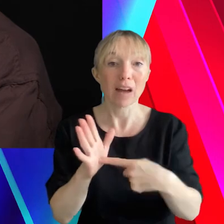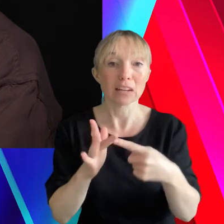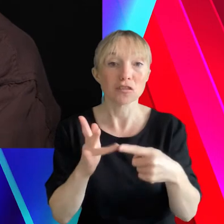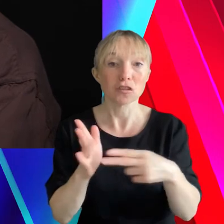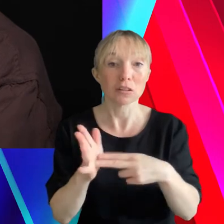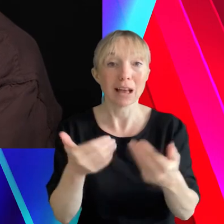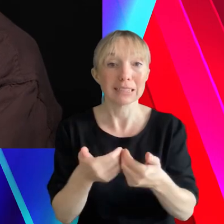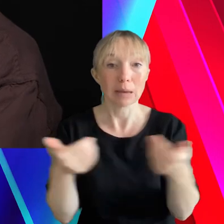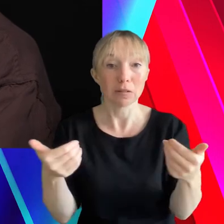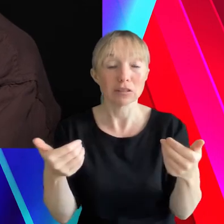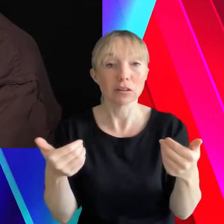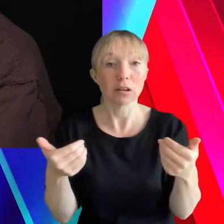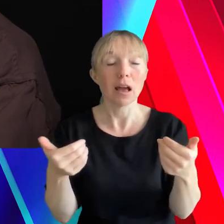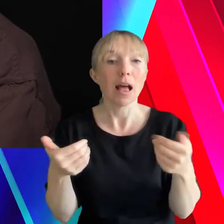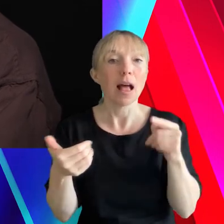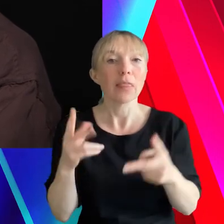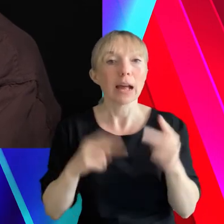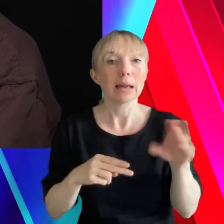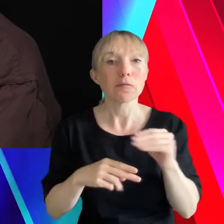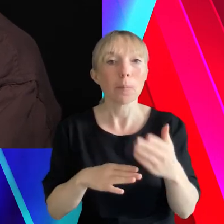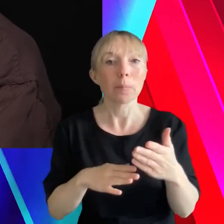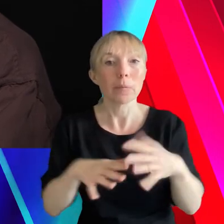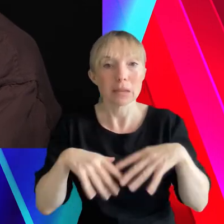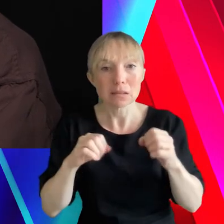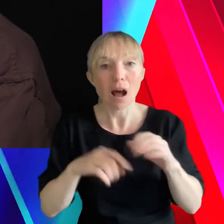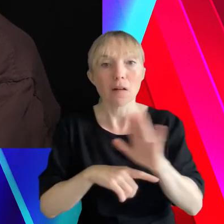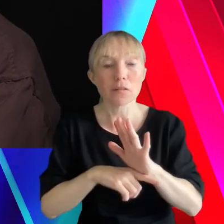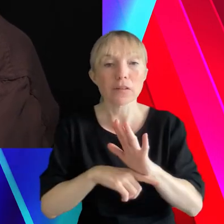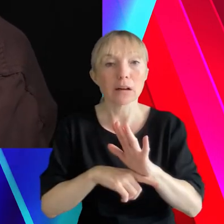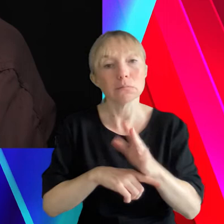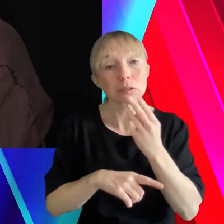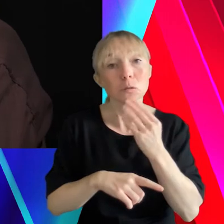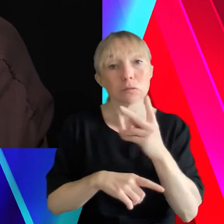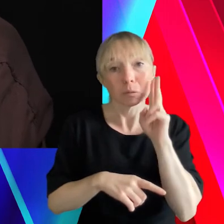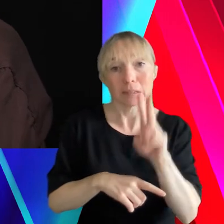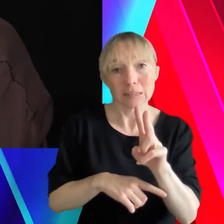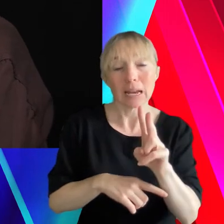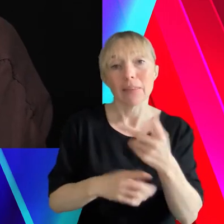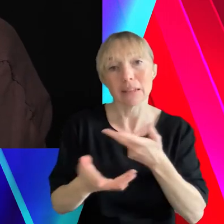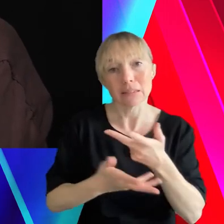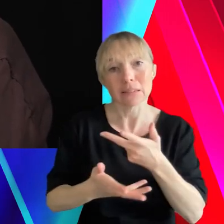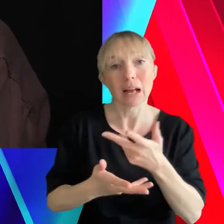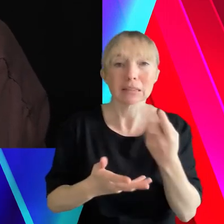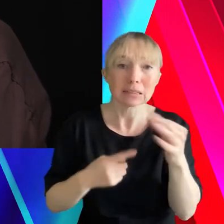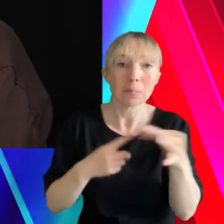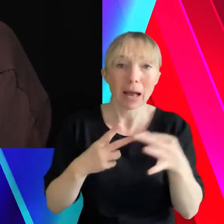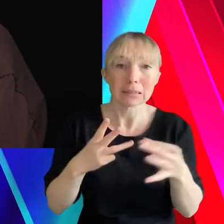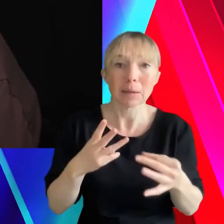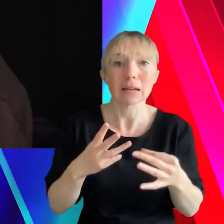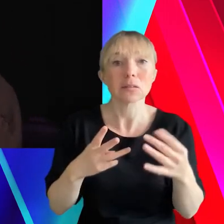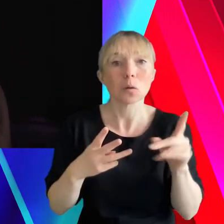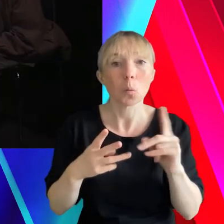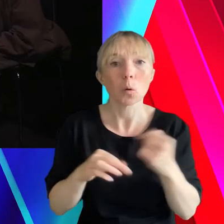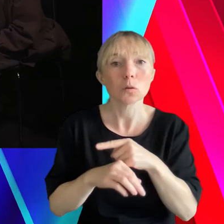film. It'll be useful to see it and then talk about some aspects of it in relation to what you do